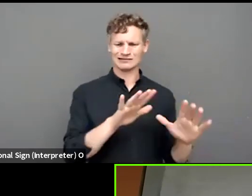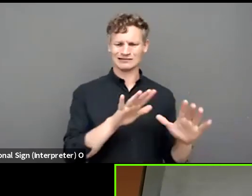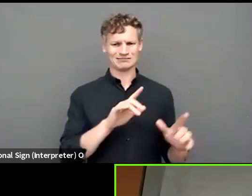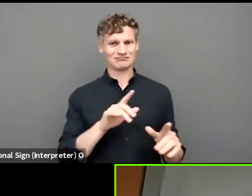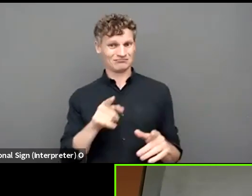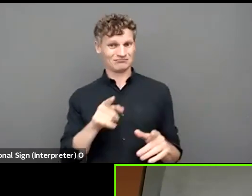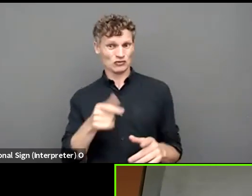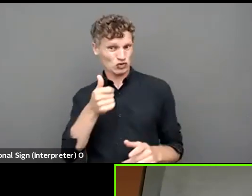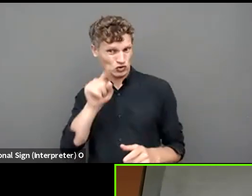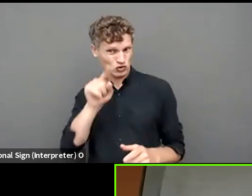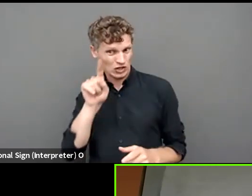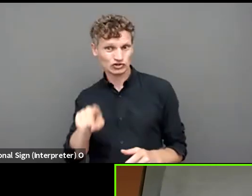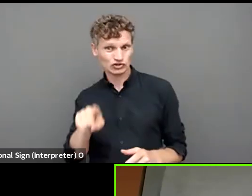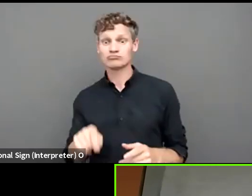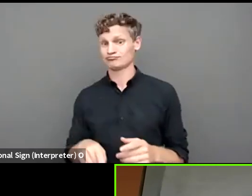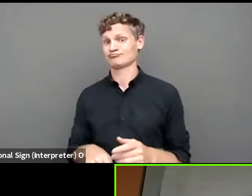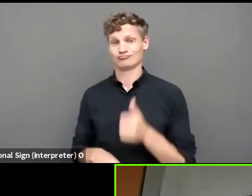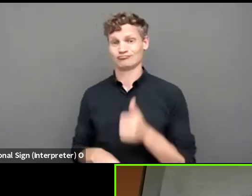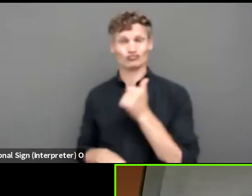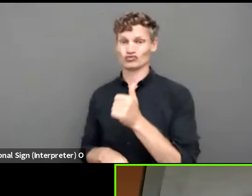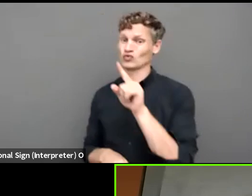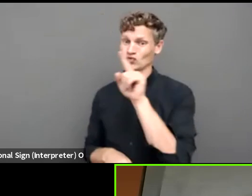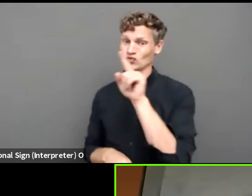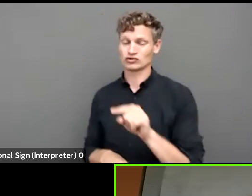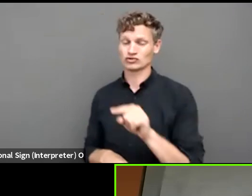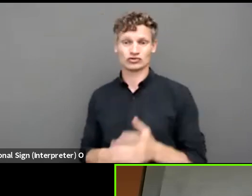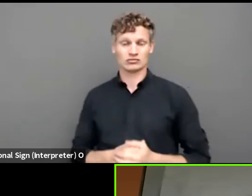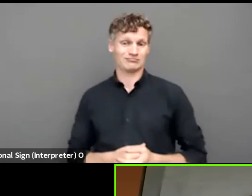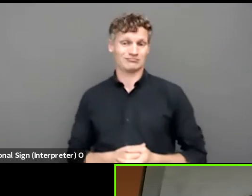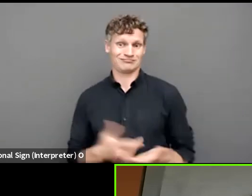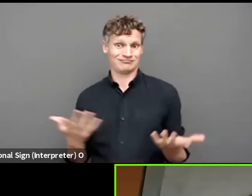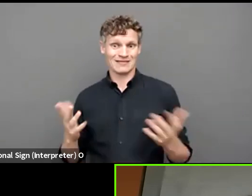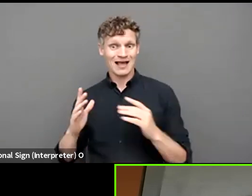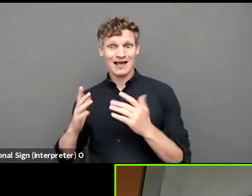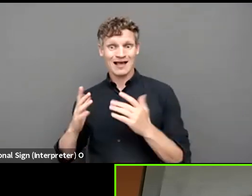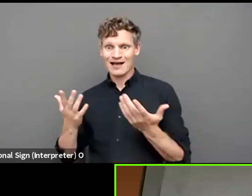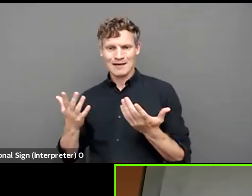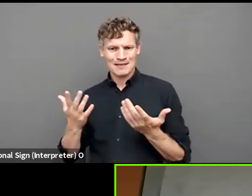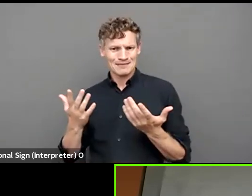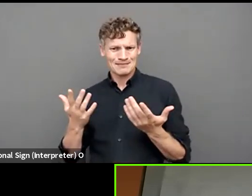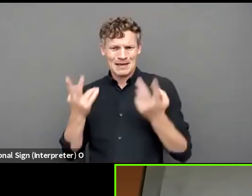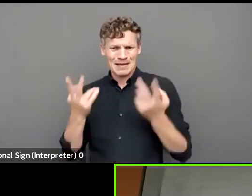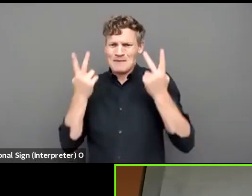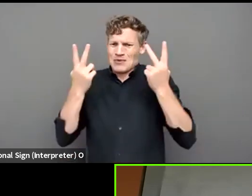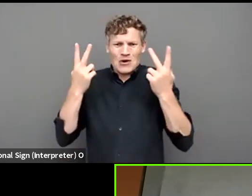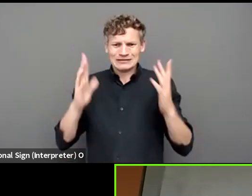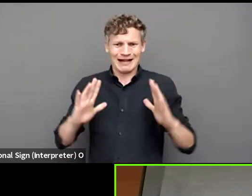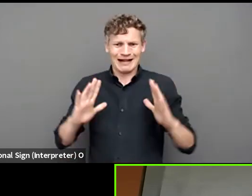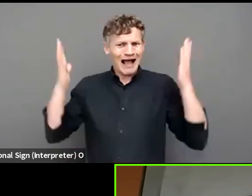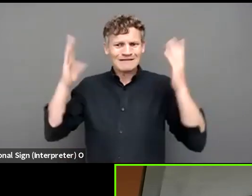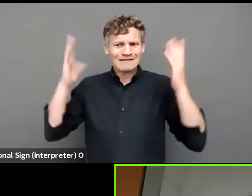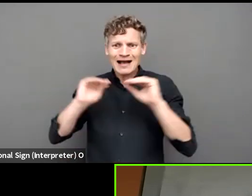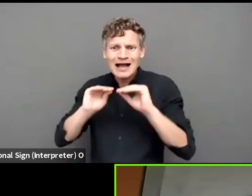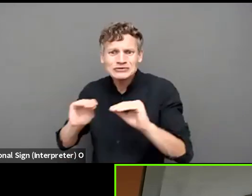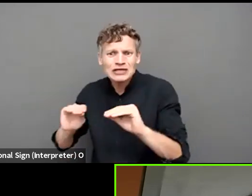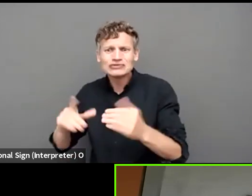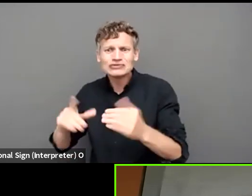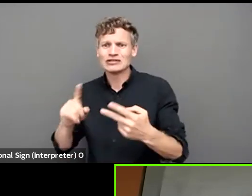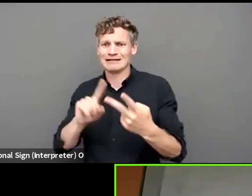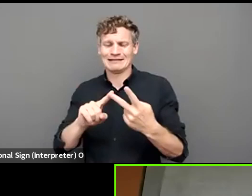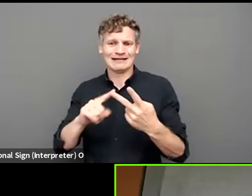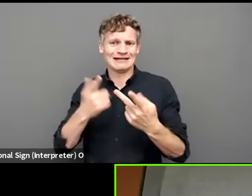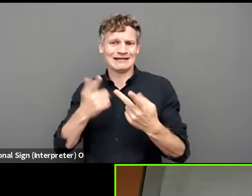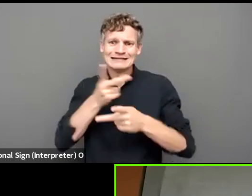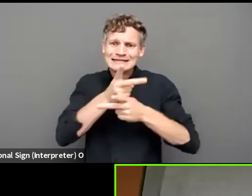taking care of the sick and educating our children, right? I completely agree with that. And if you want to look behind the systems a little bit, part of